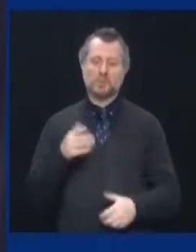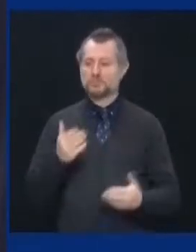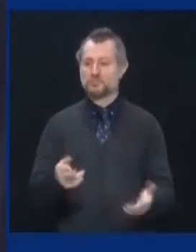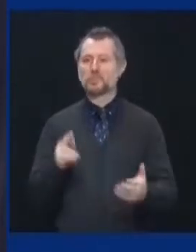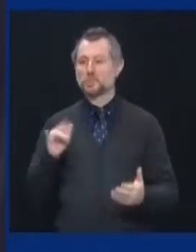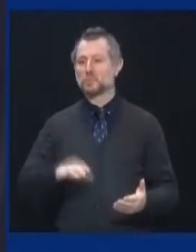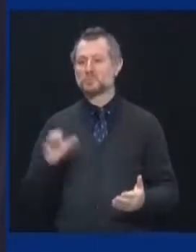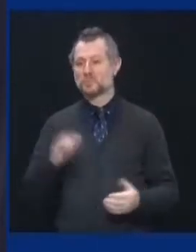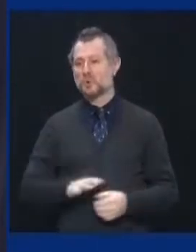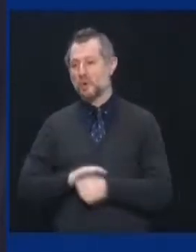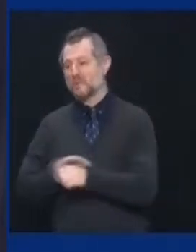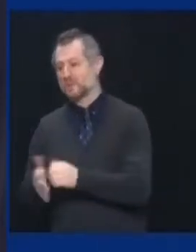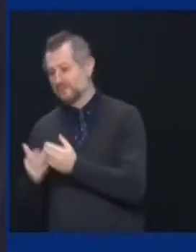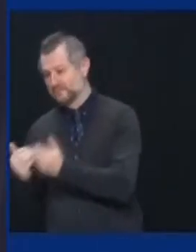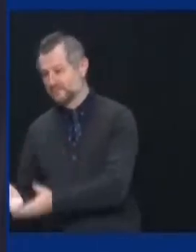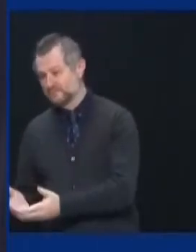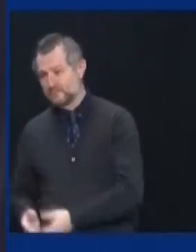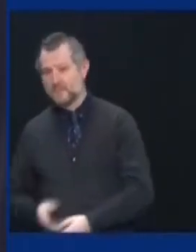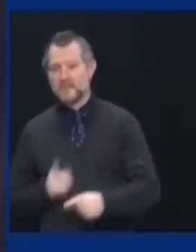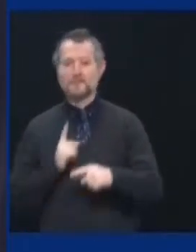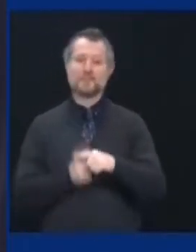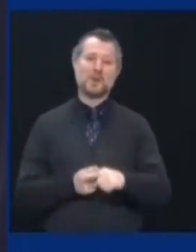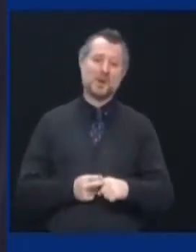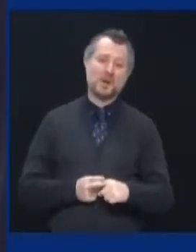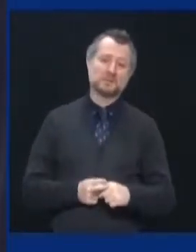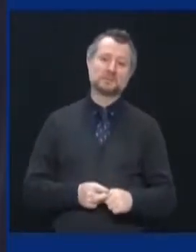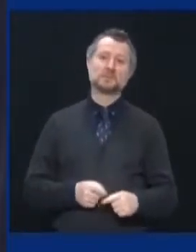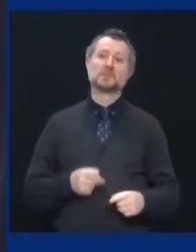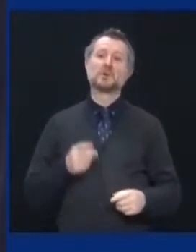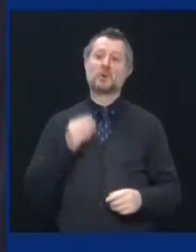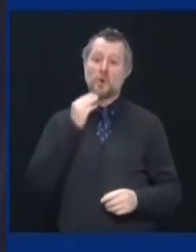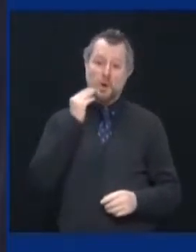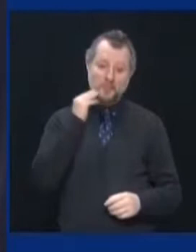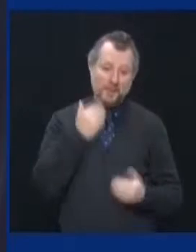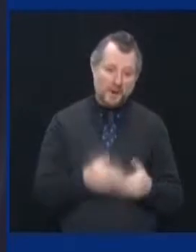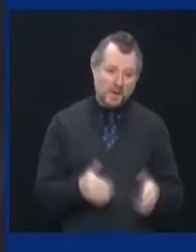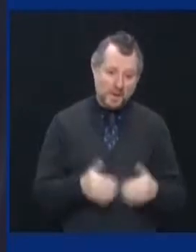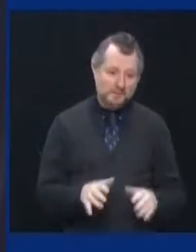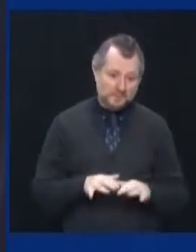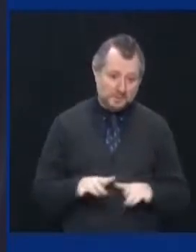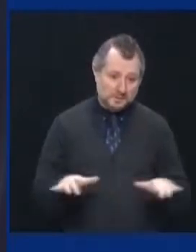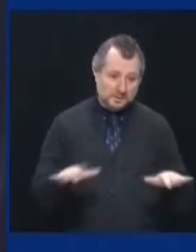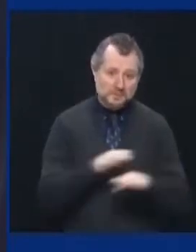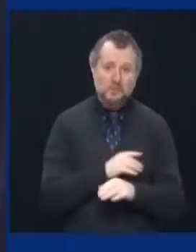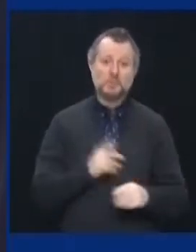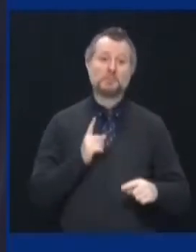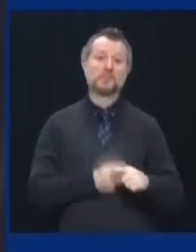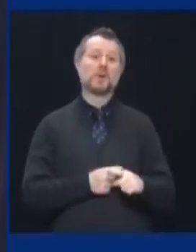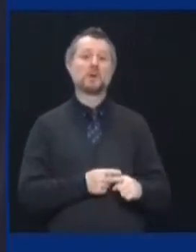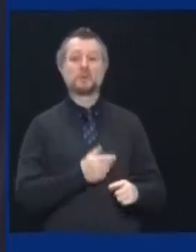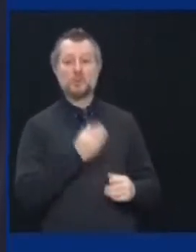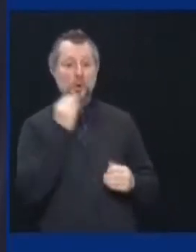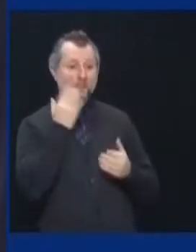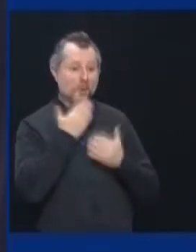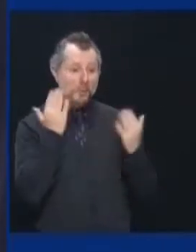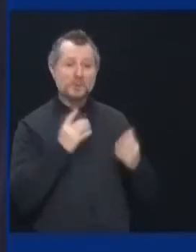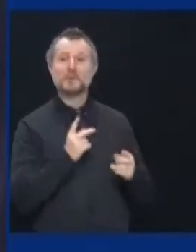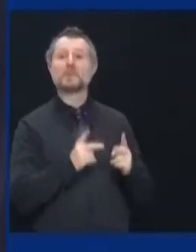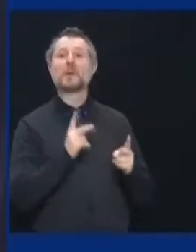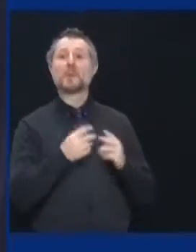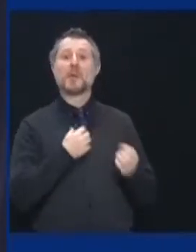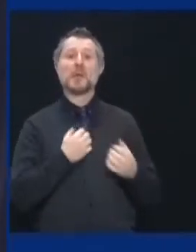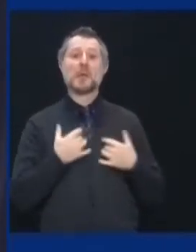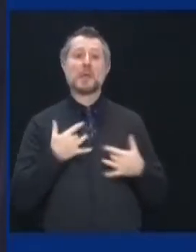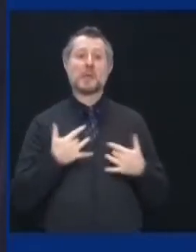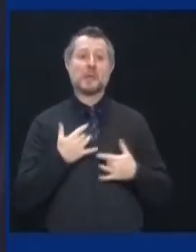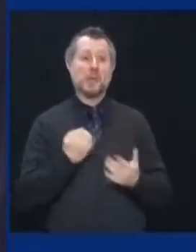have COVID. Yes, you have increasing homelessness. Yes, you have people who are concerned about the long-term economic